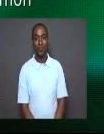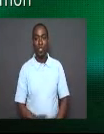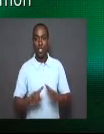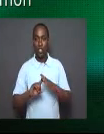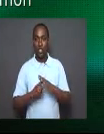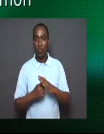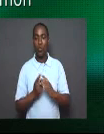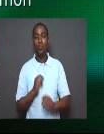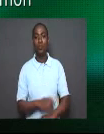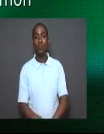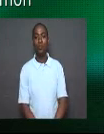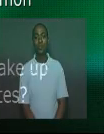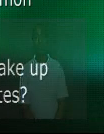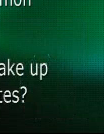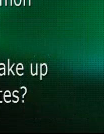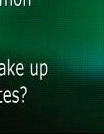Begin.